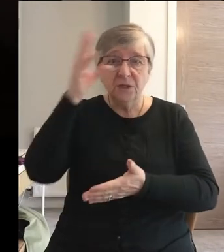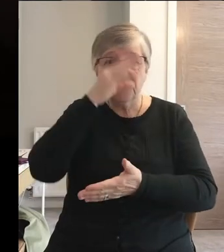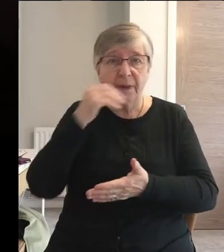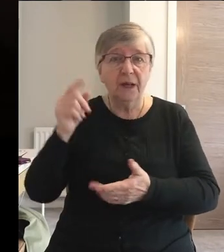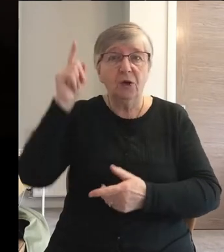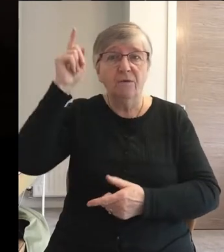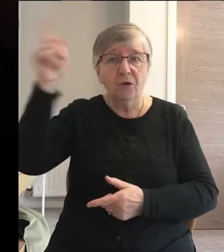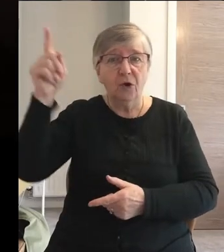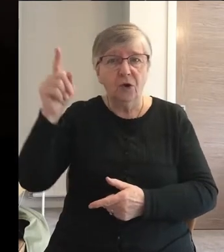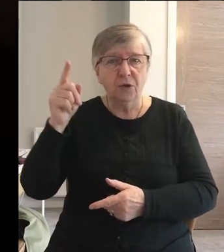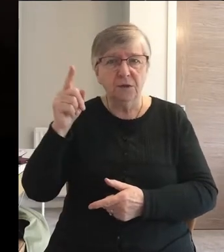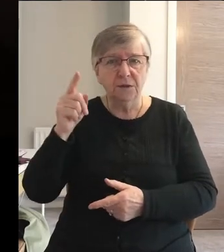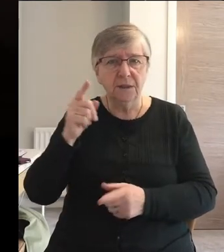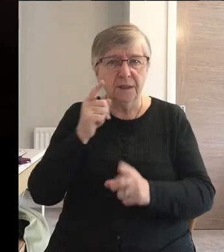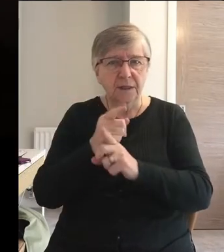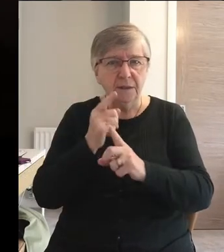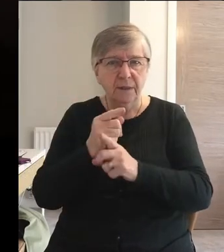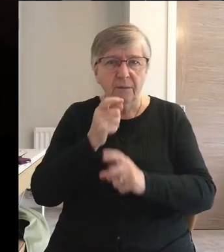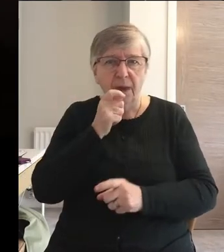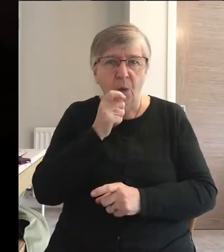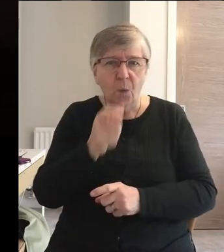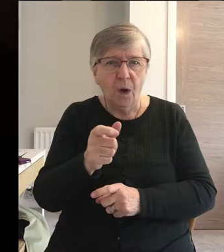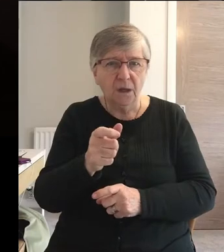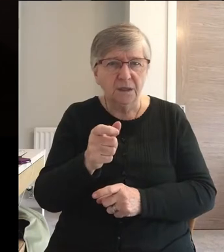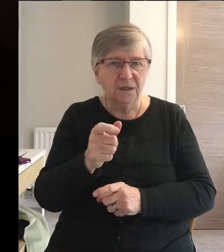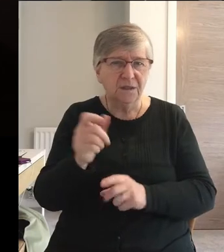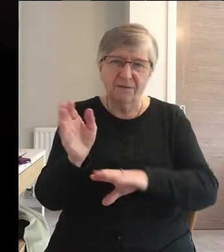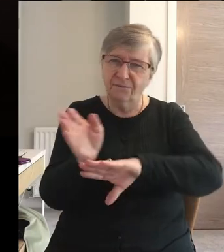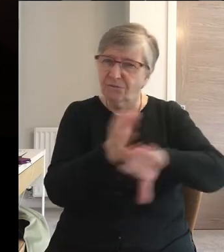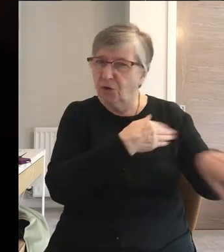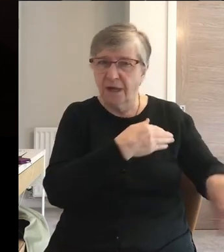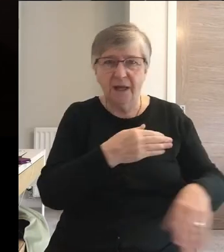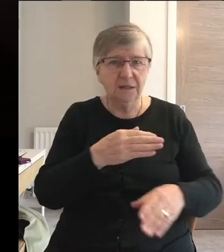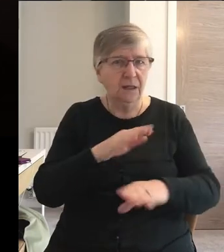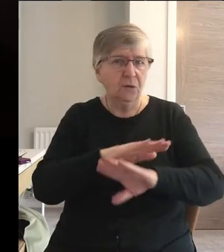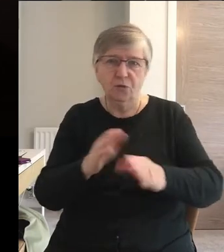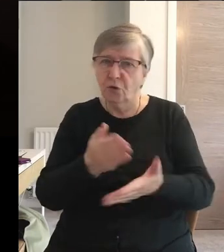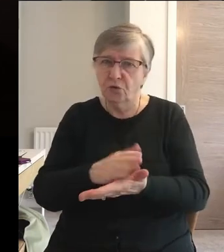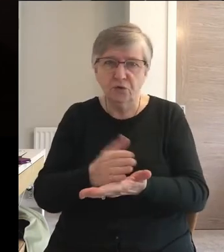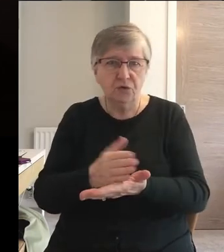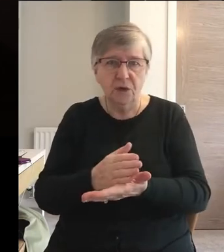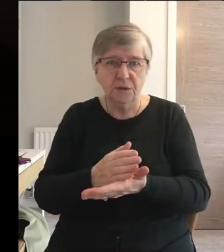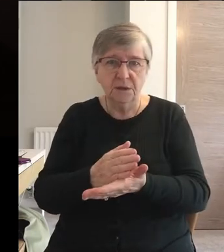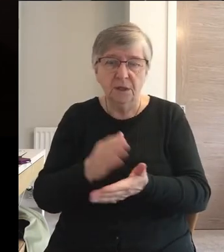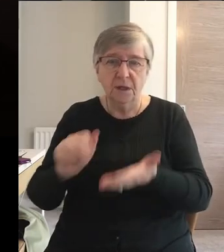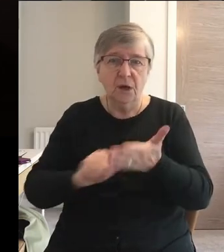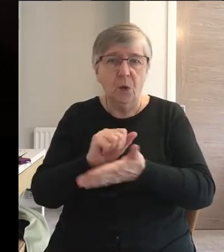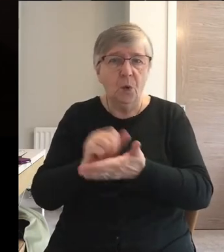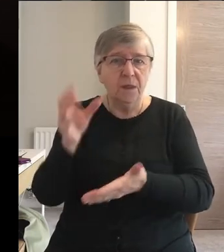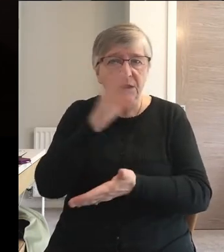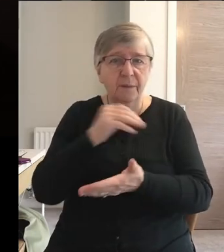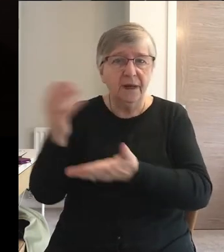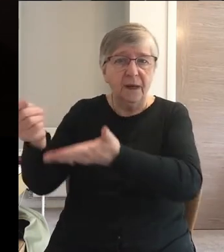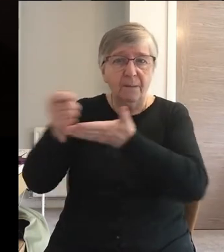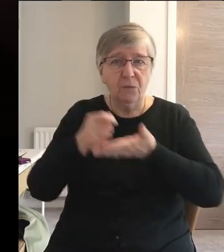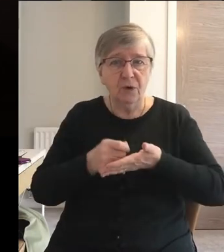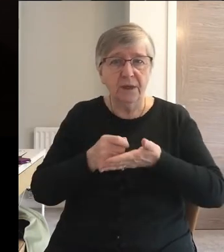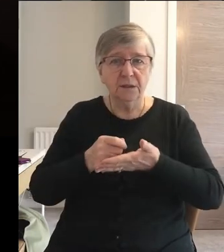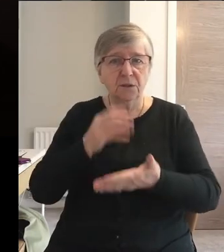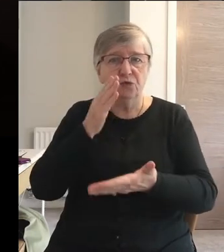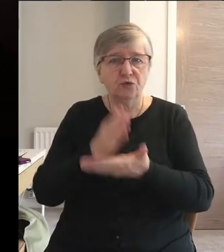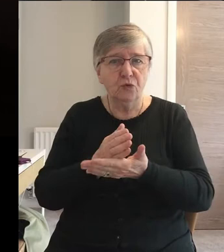that leap over barriers of mistrust, bring to us messages of truth and new